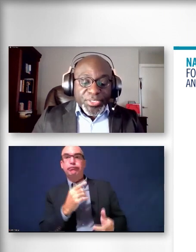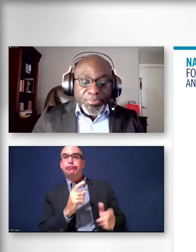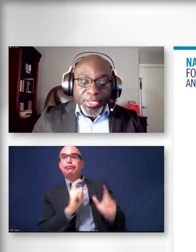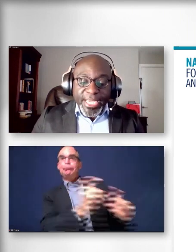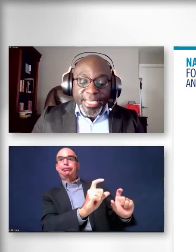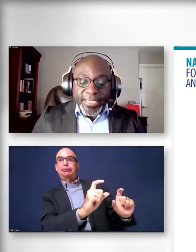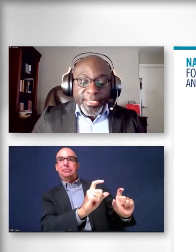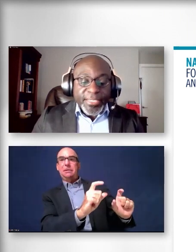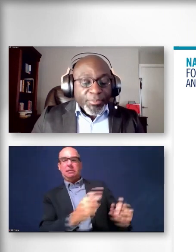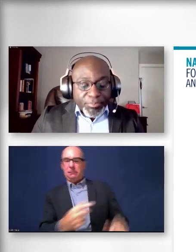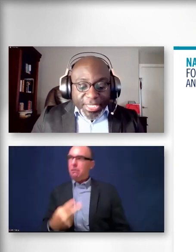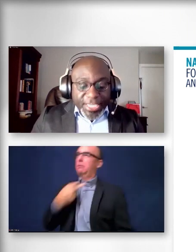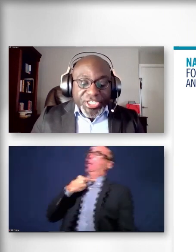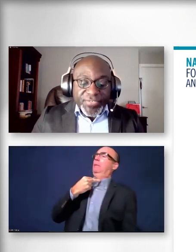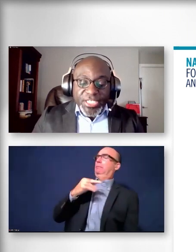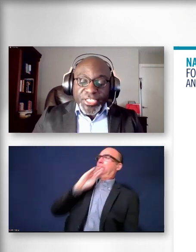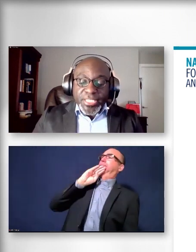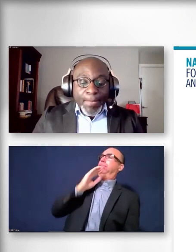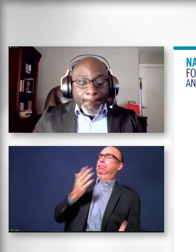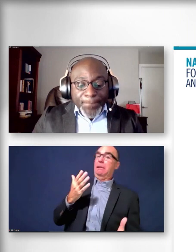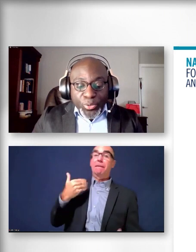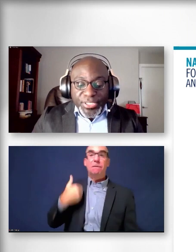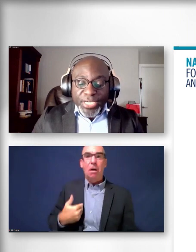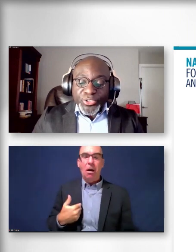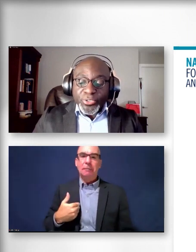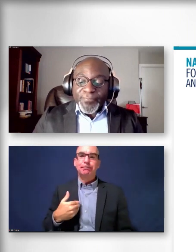also spearheaded initiatives such as